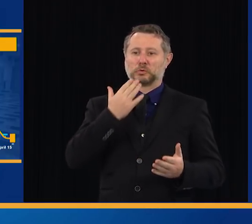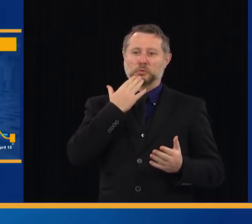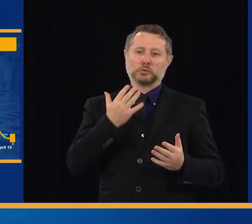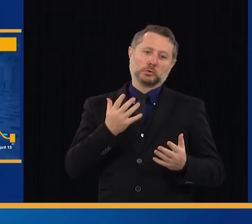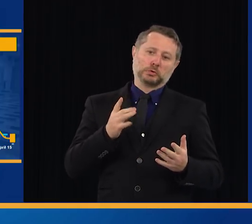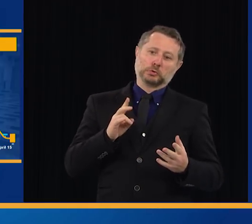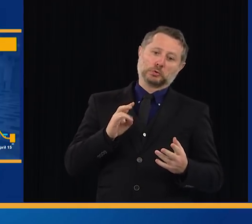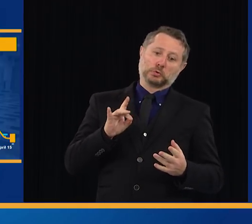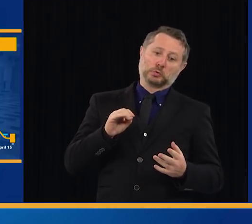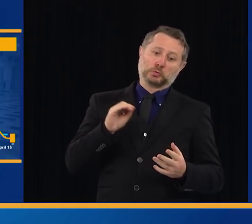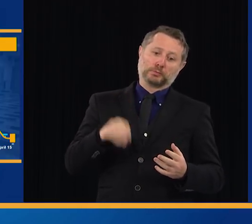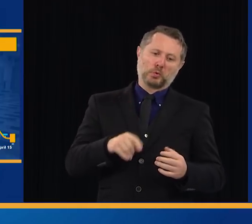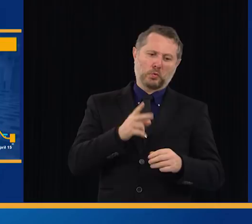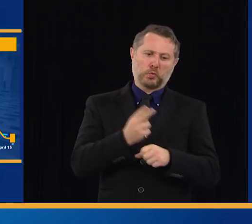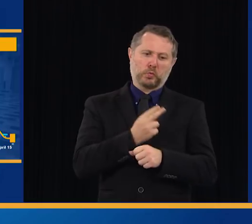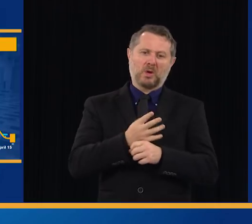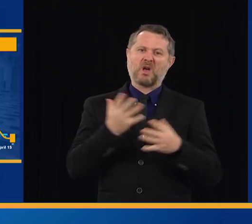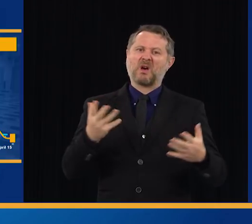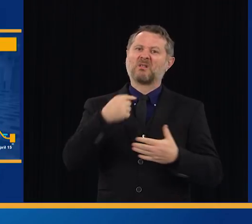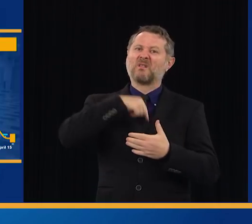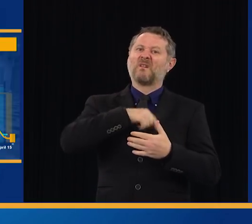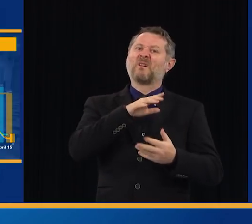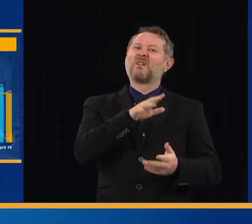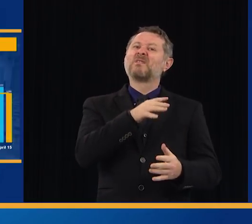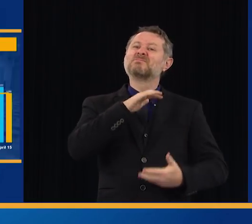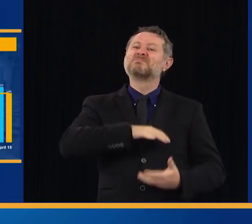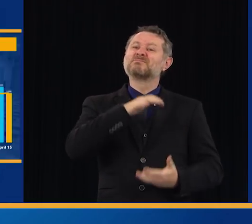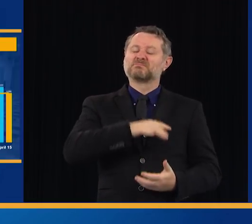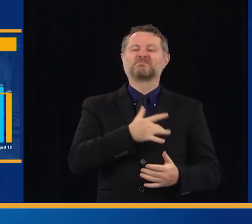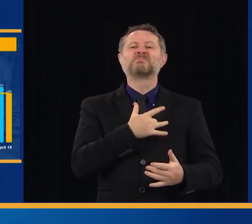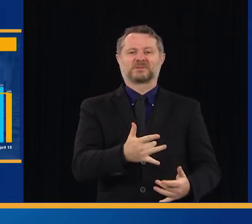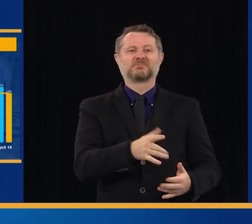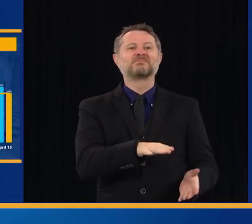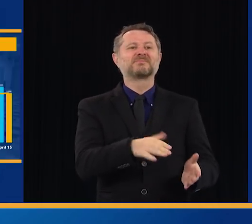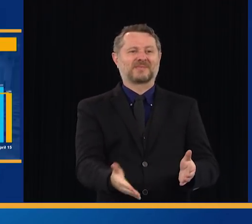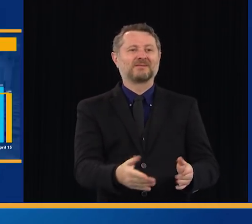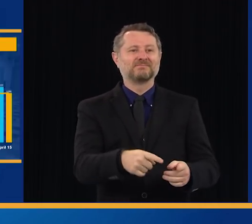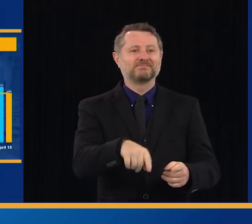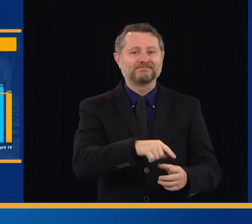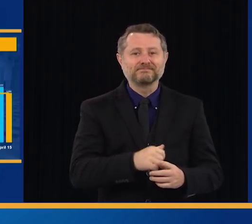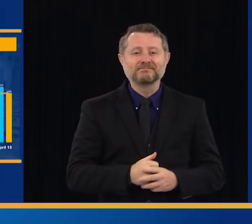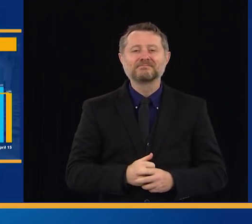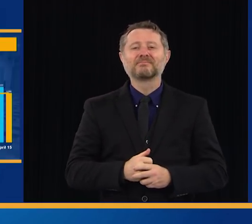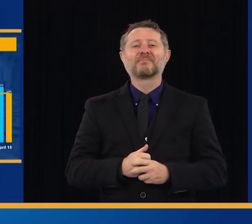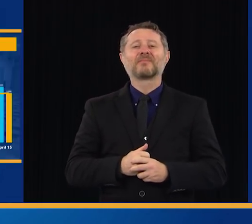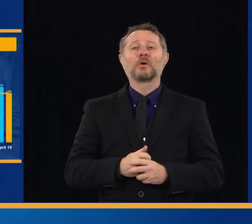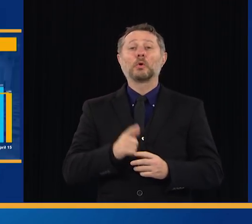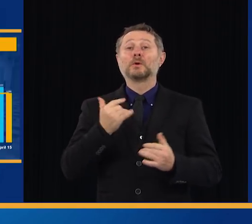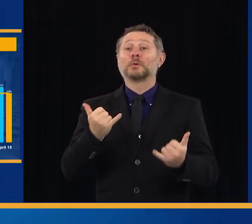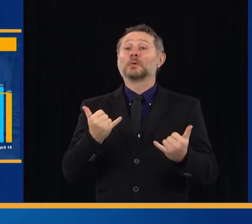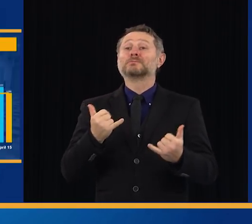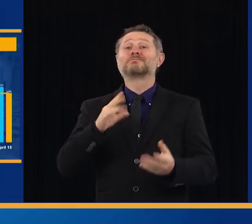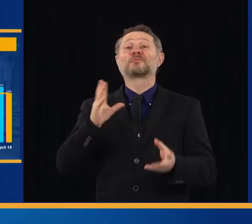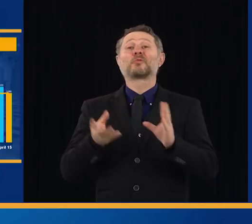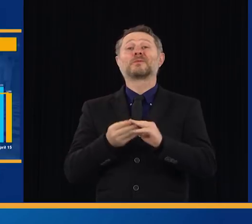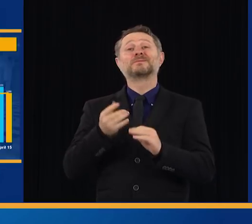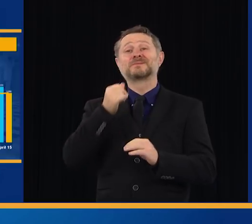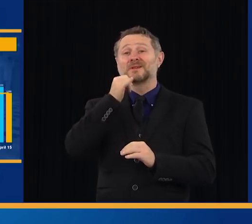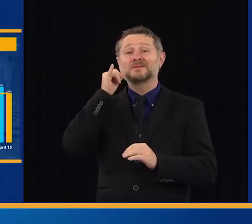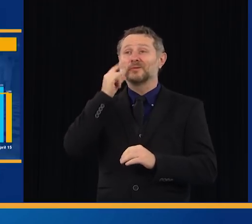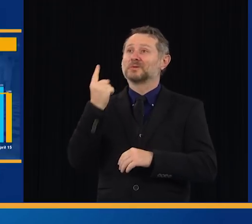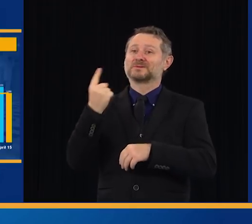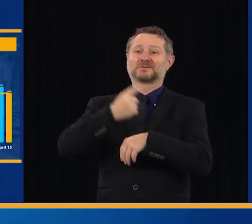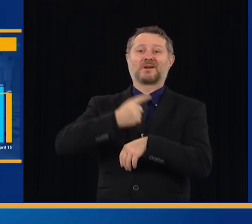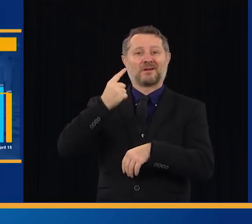of people who get intubated never come off the ventilator. The number of new people who